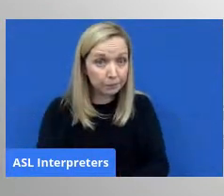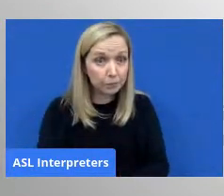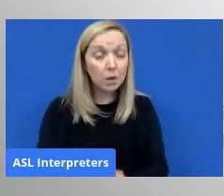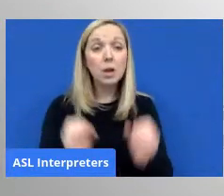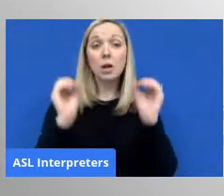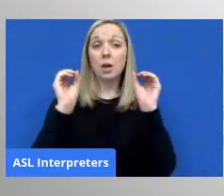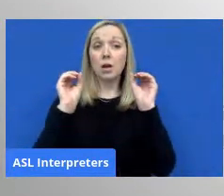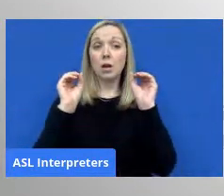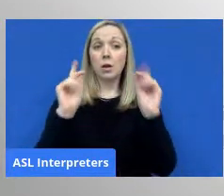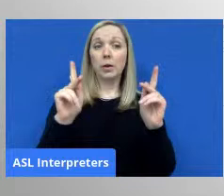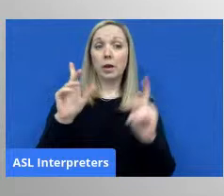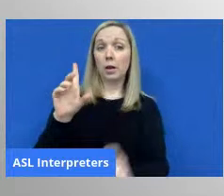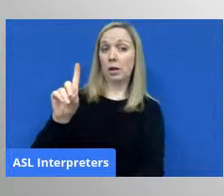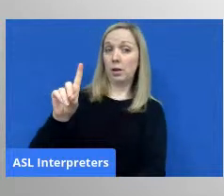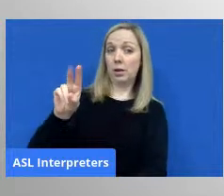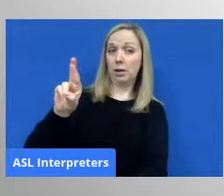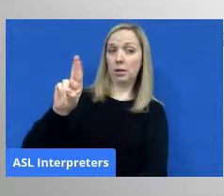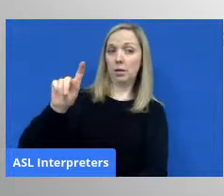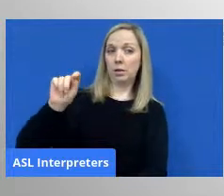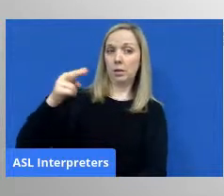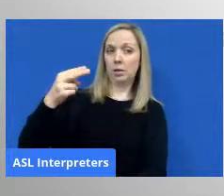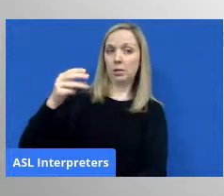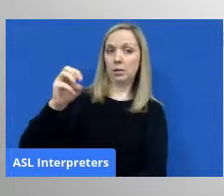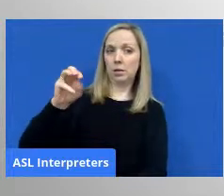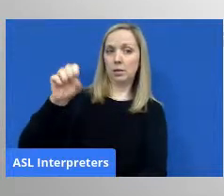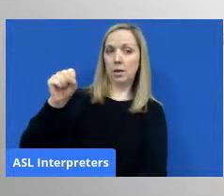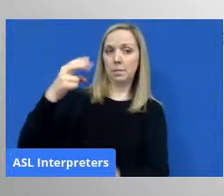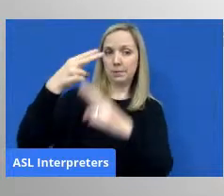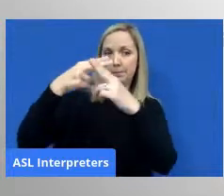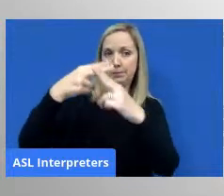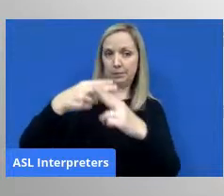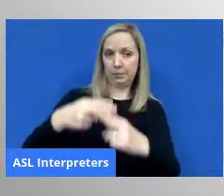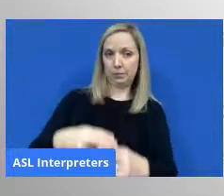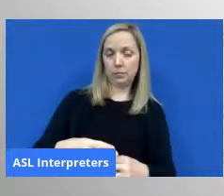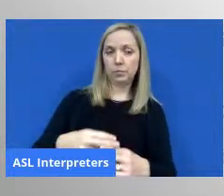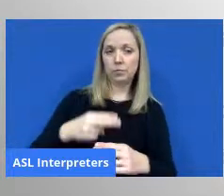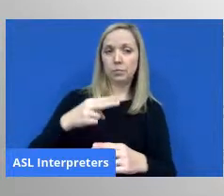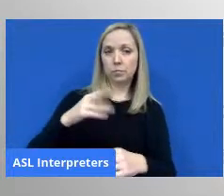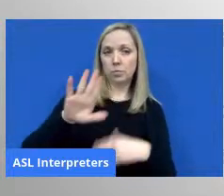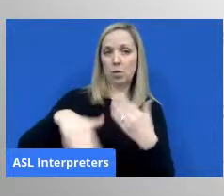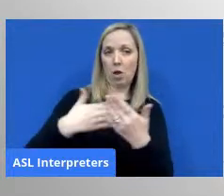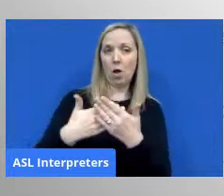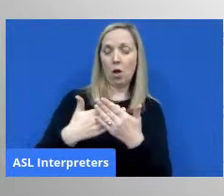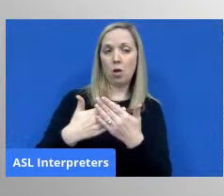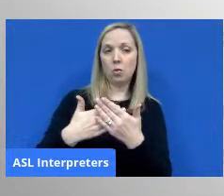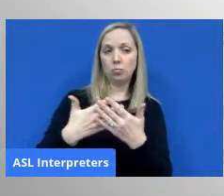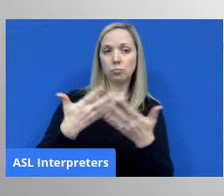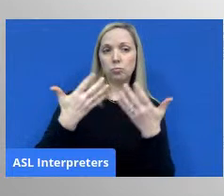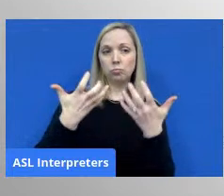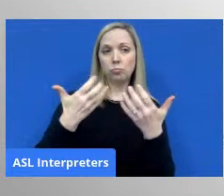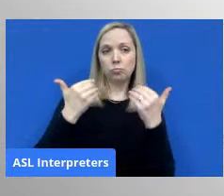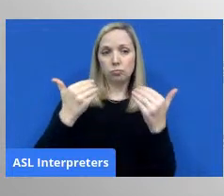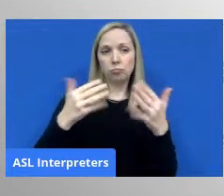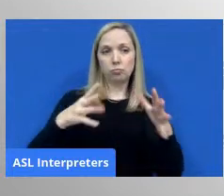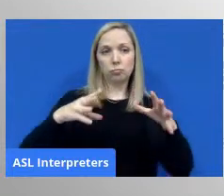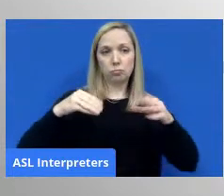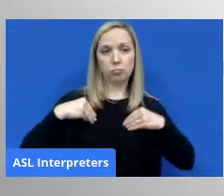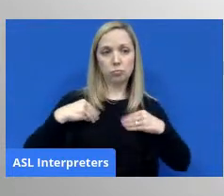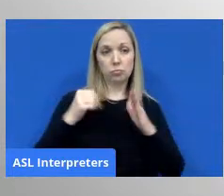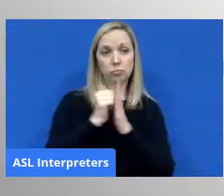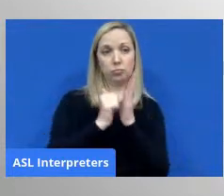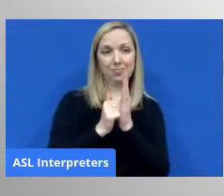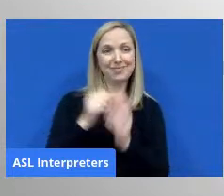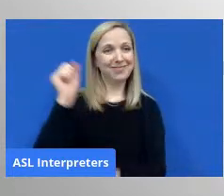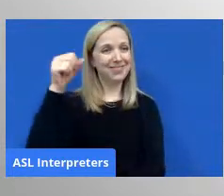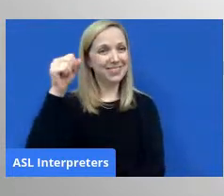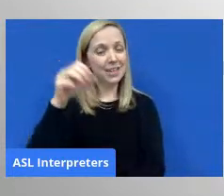Okay, Dr. Thomas, if you would take roll for all of those of adopting the agenda that we have before us. Yes,